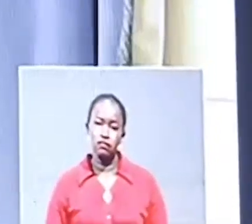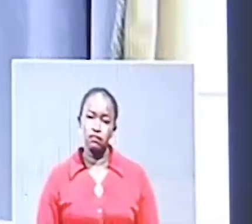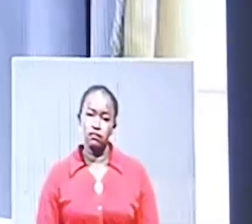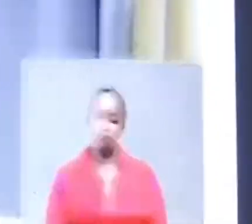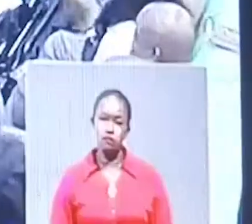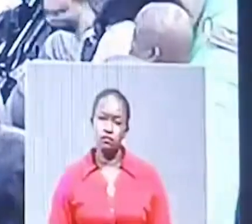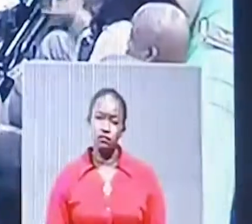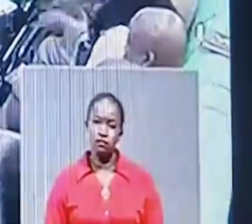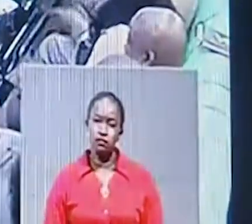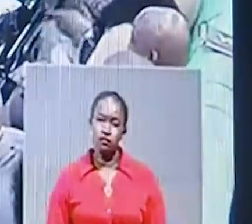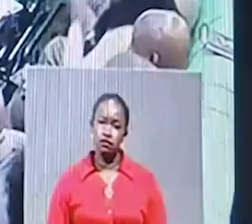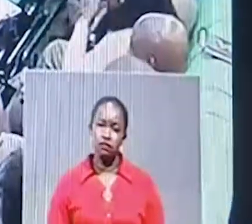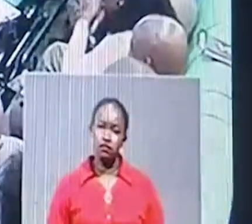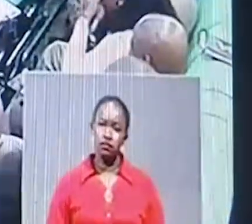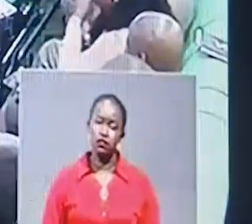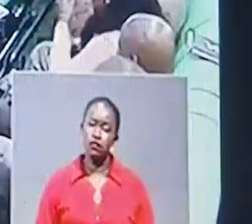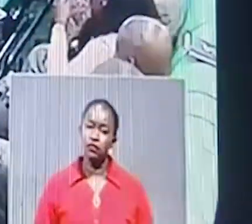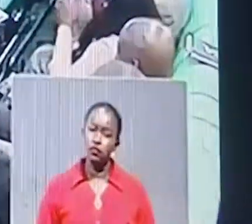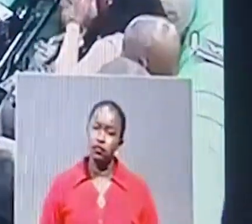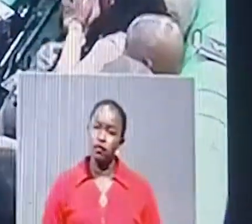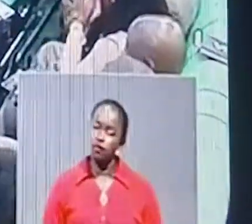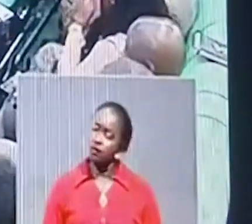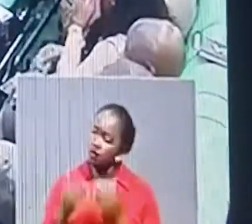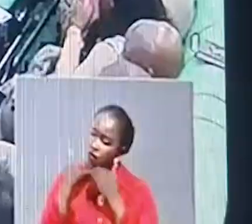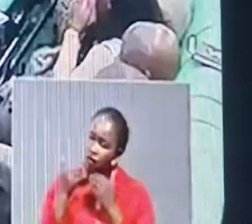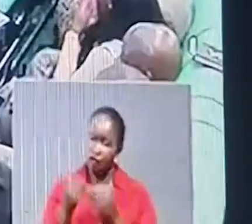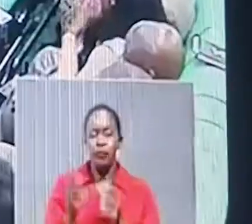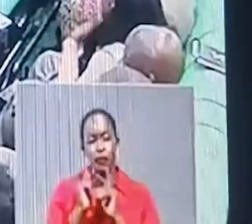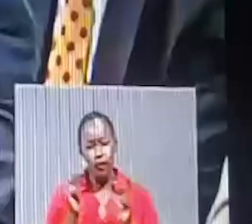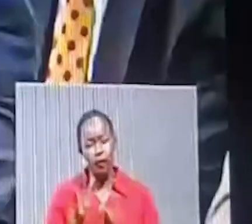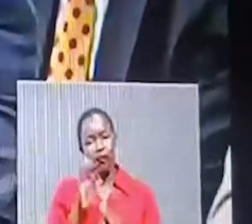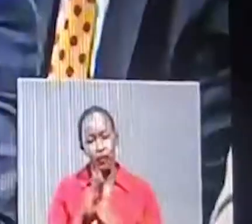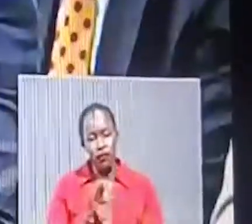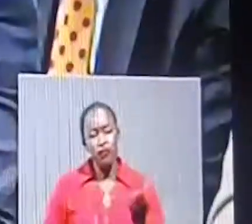Thank you very much, Right Honorable Speaker.